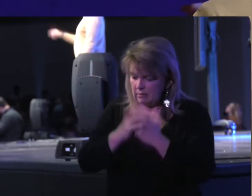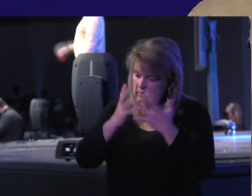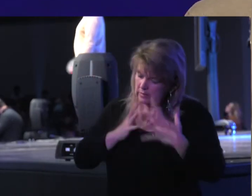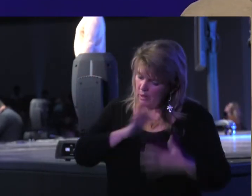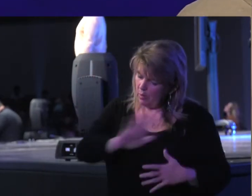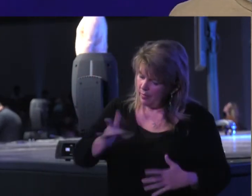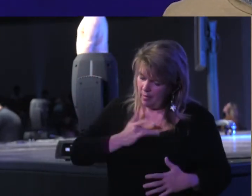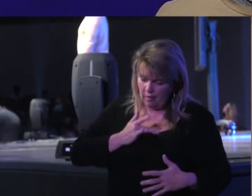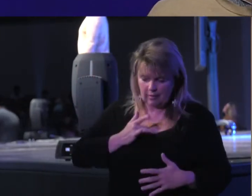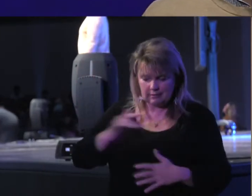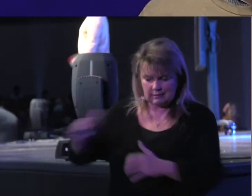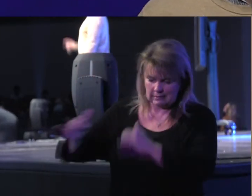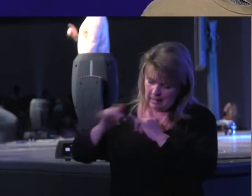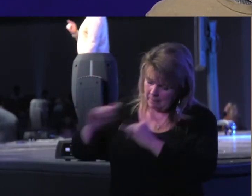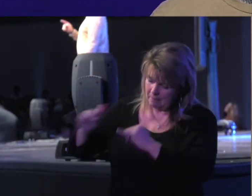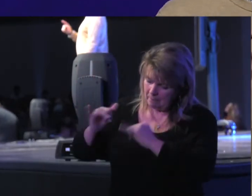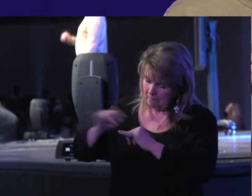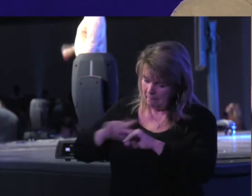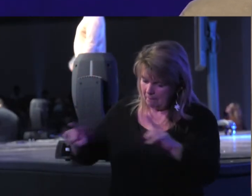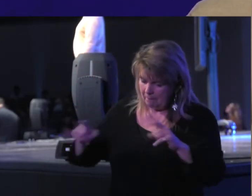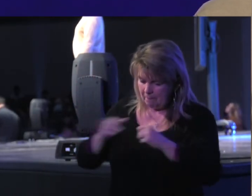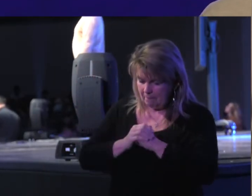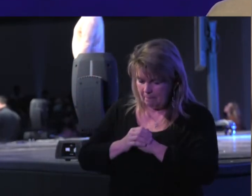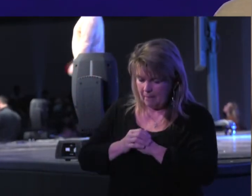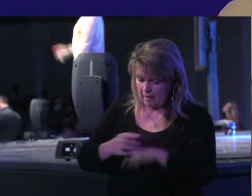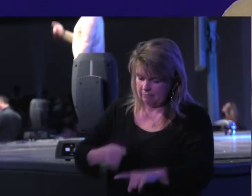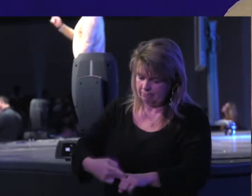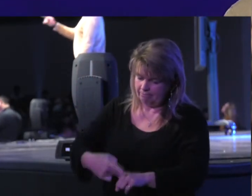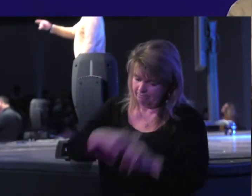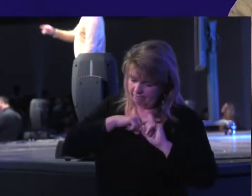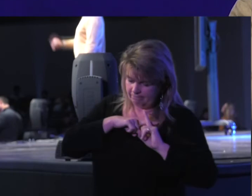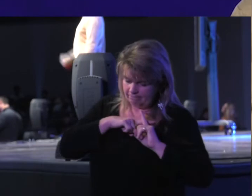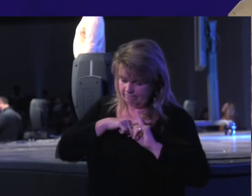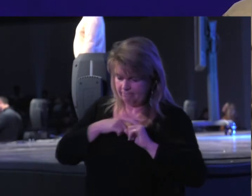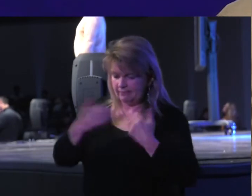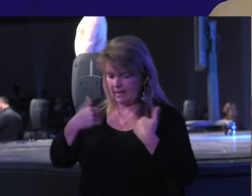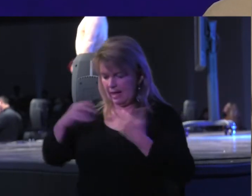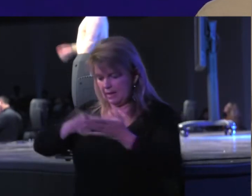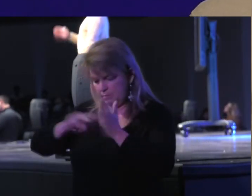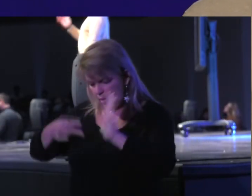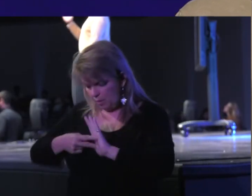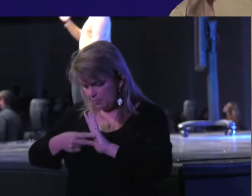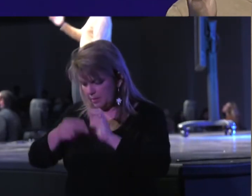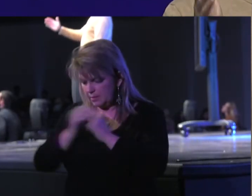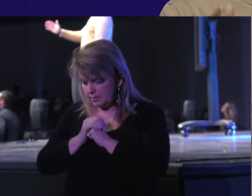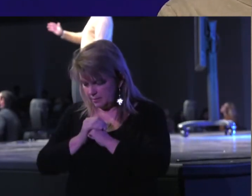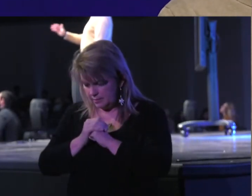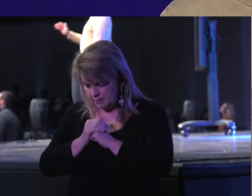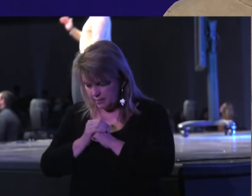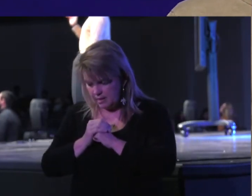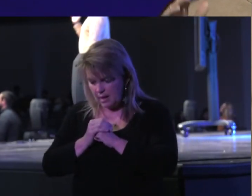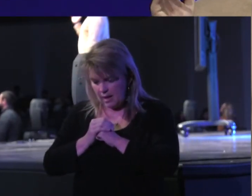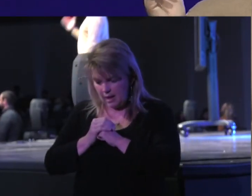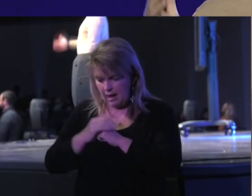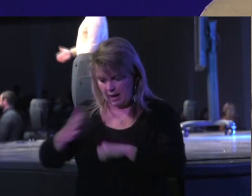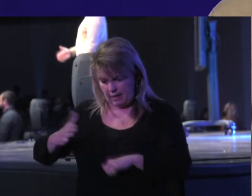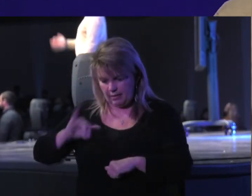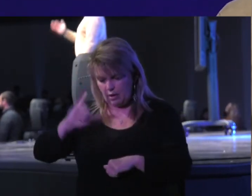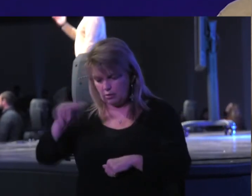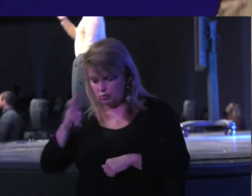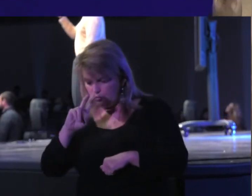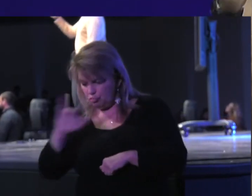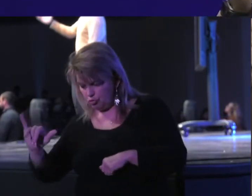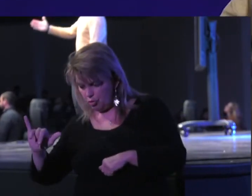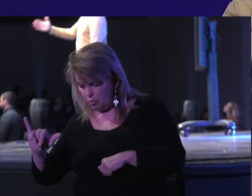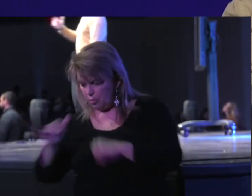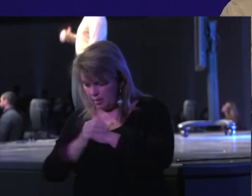heart just like mine, but it's sanctified. It has purpose. And there is joy in the